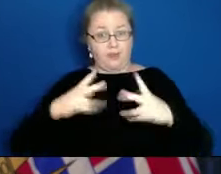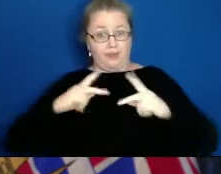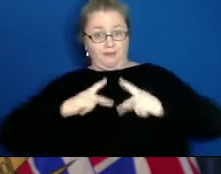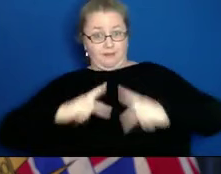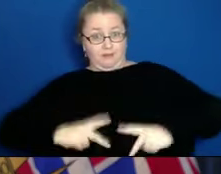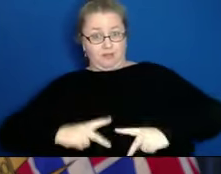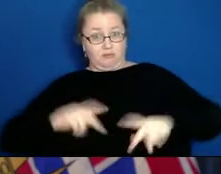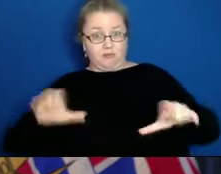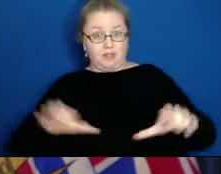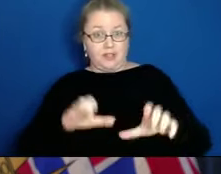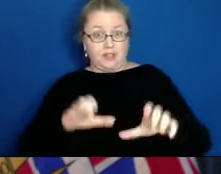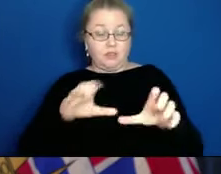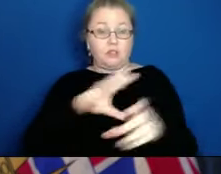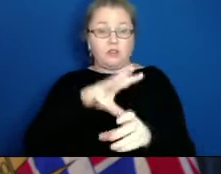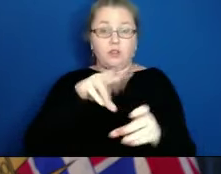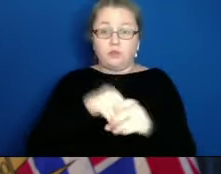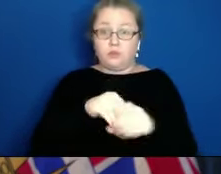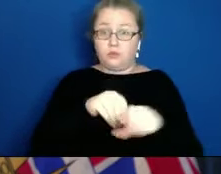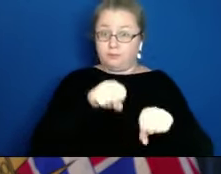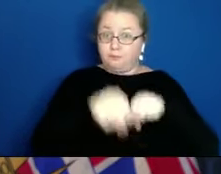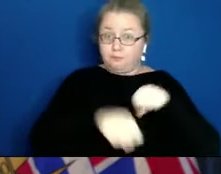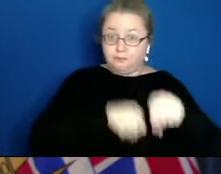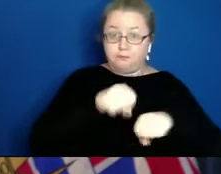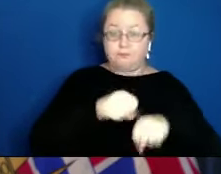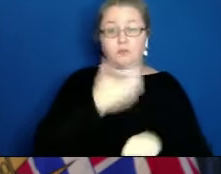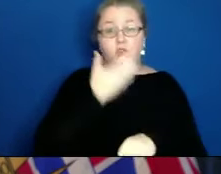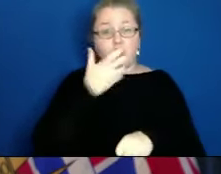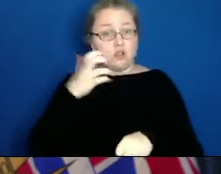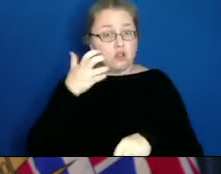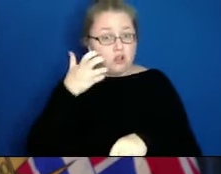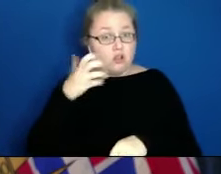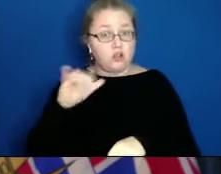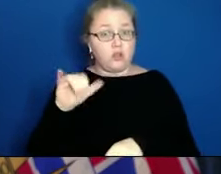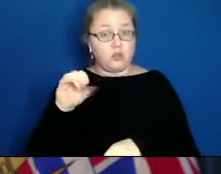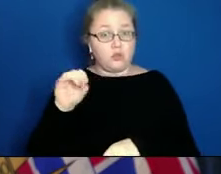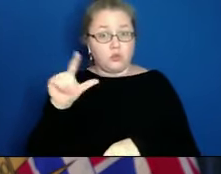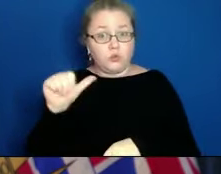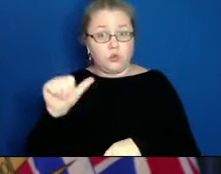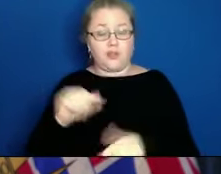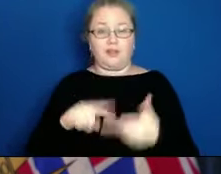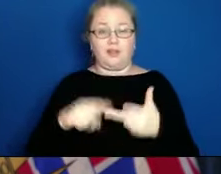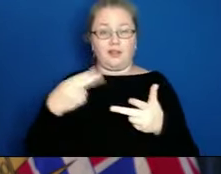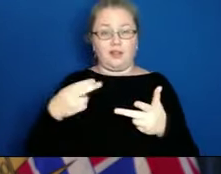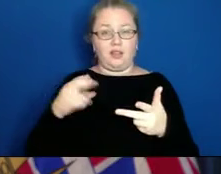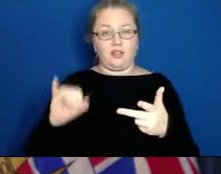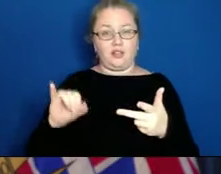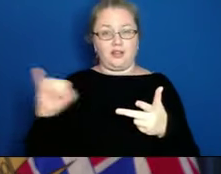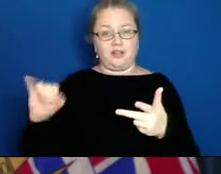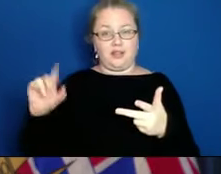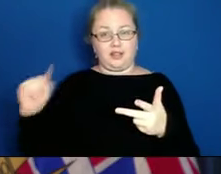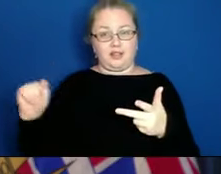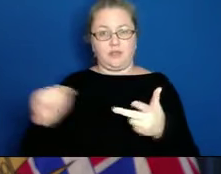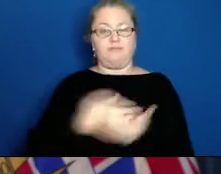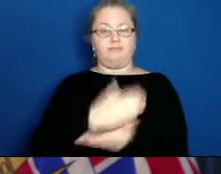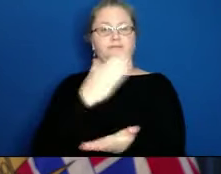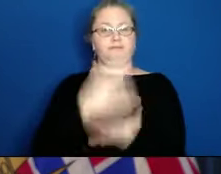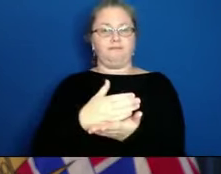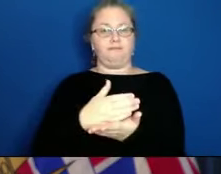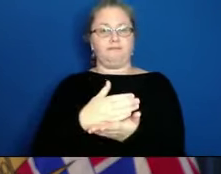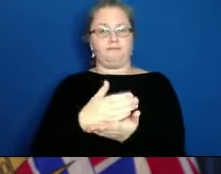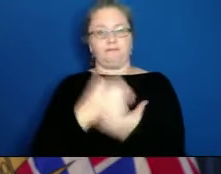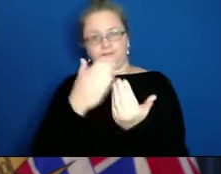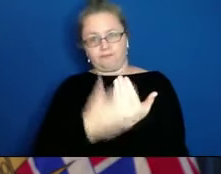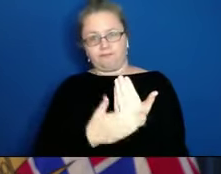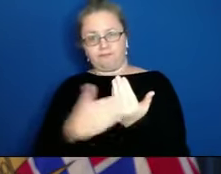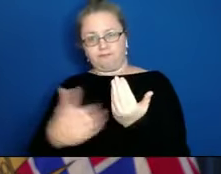activities that include spin classes, hot yoga, and high-intensity interval training must stop until